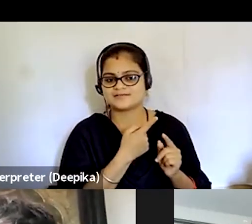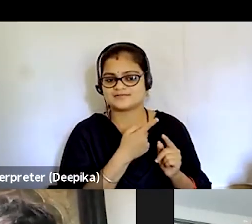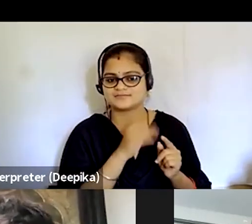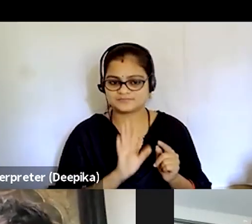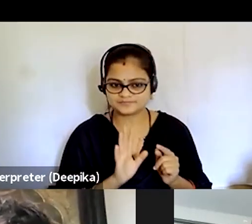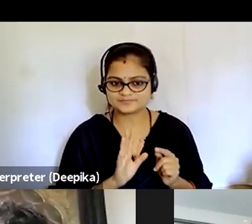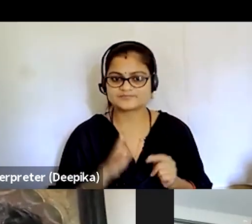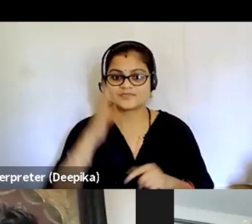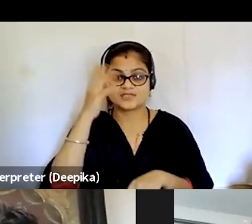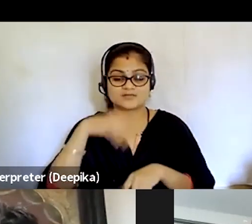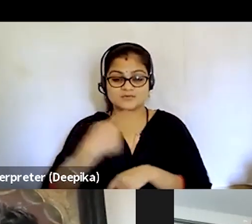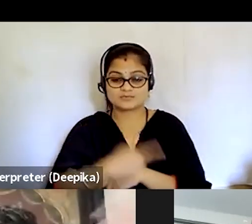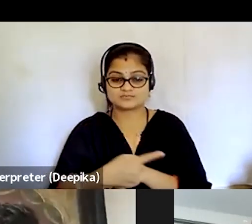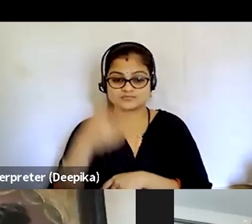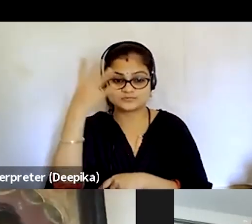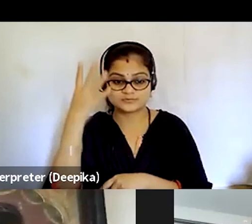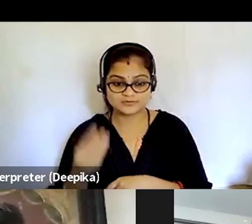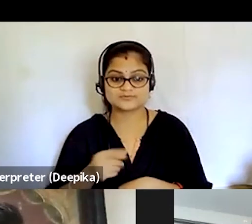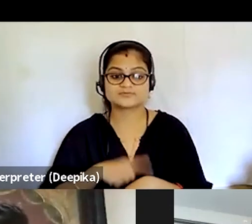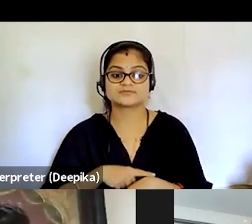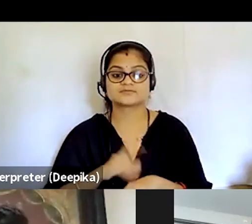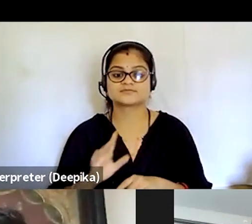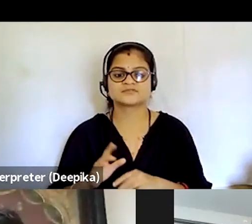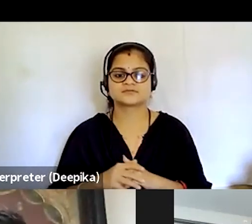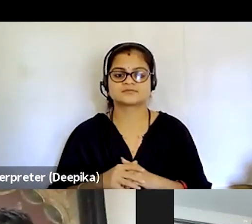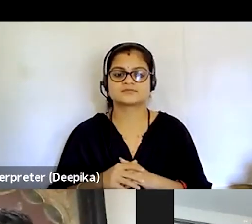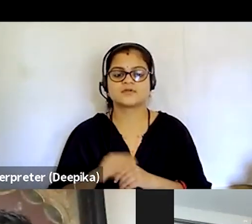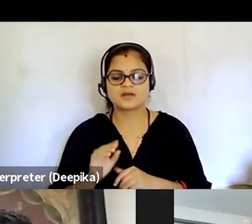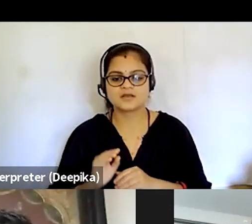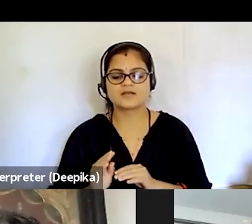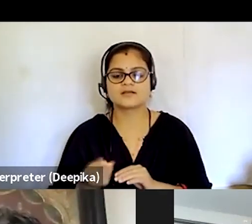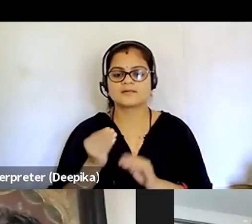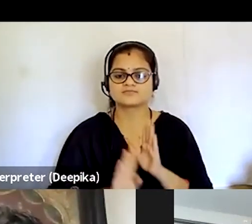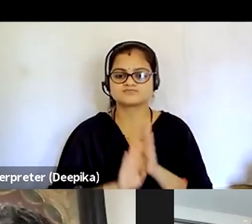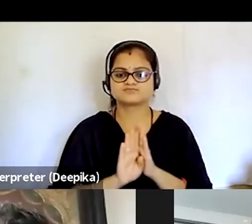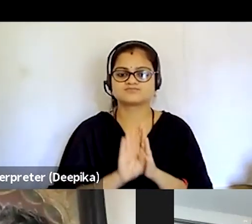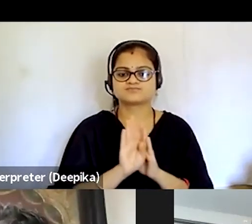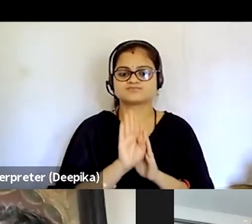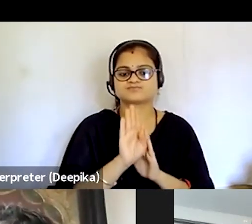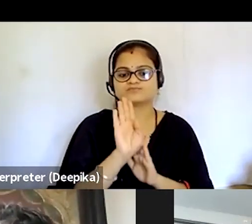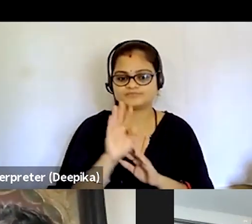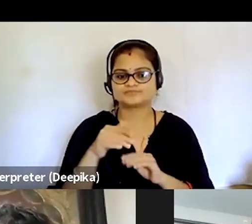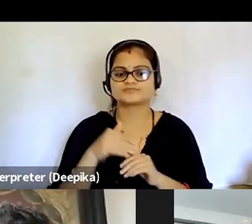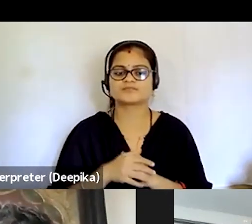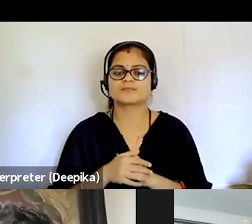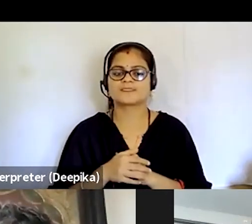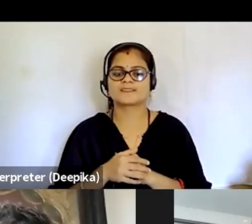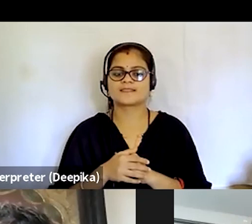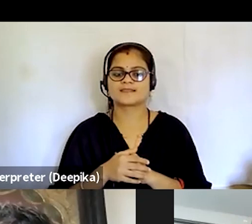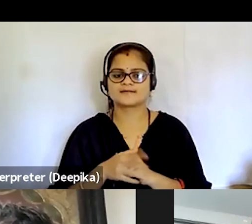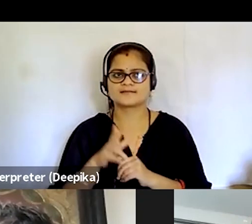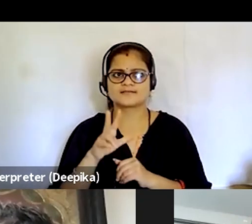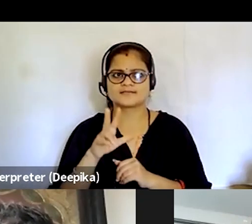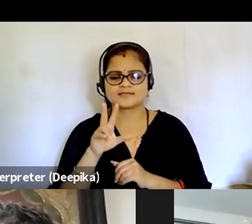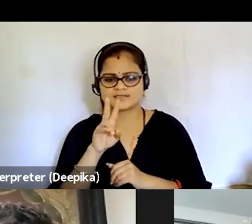And every night was it was getting better and better, so I went for about 80 or